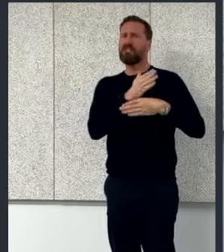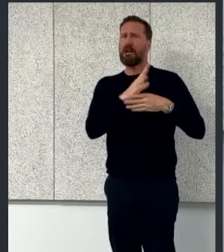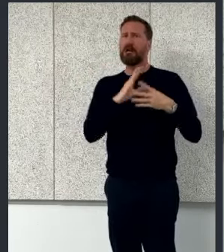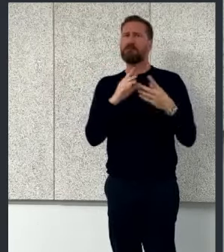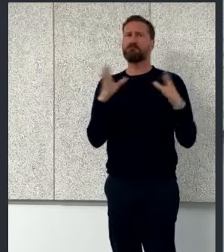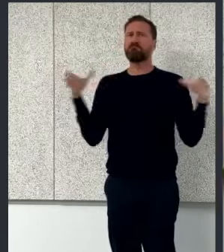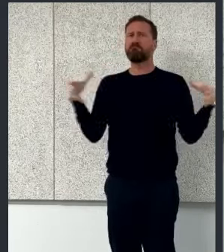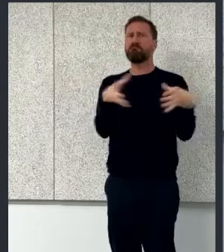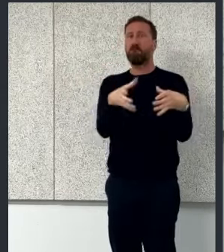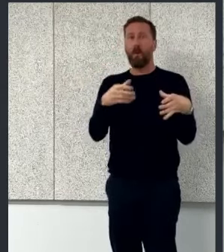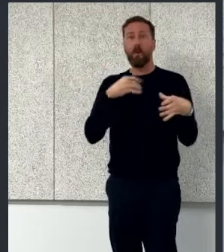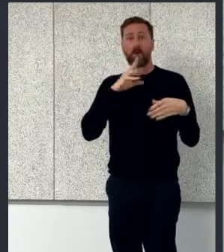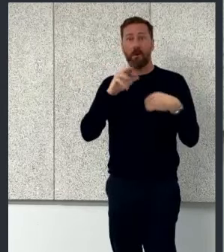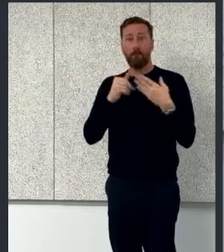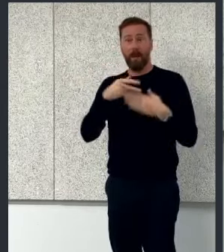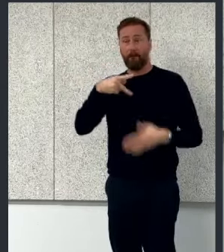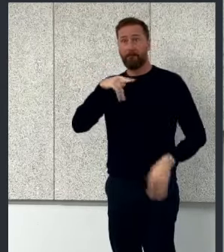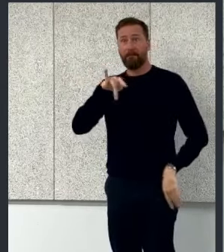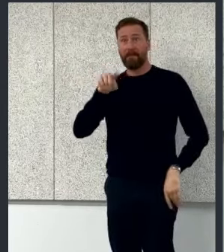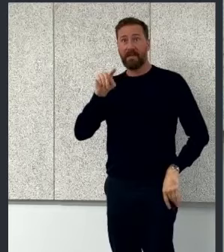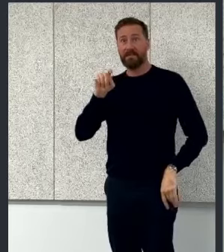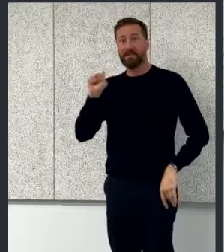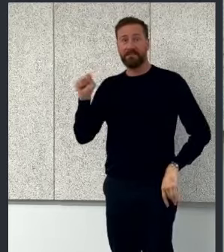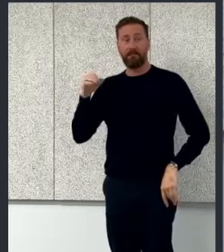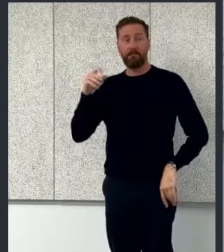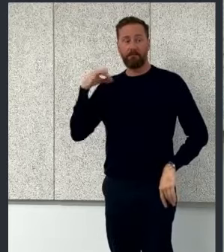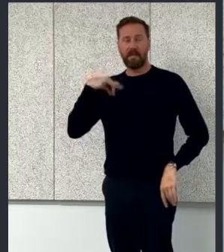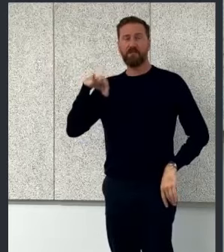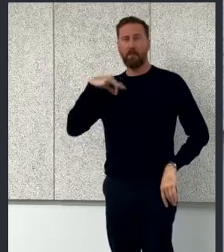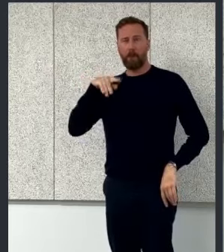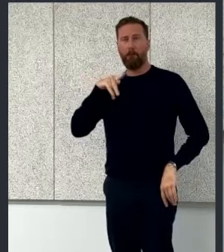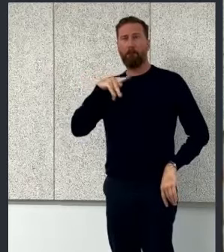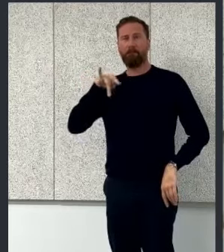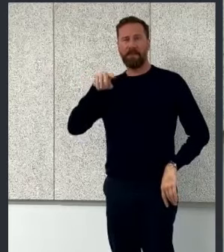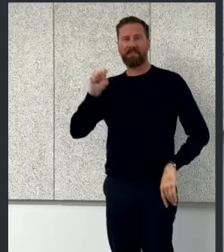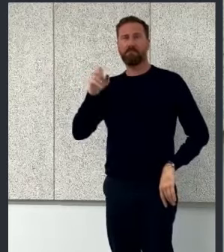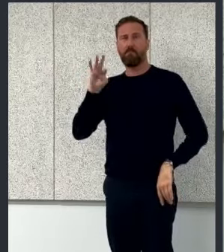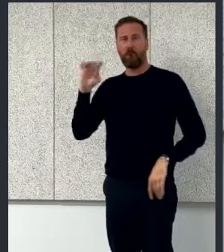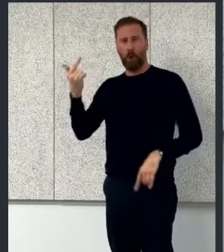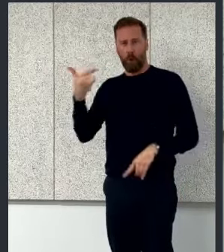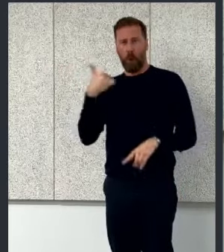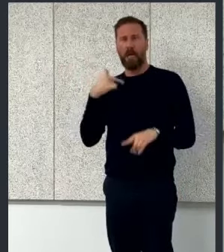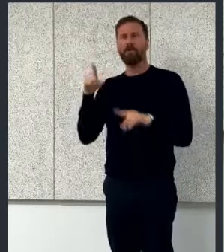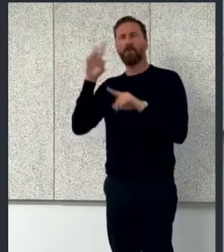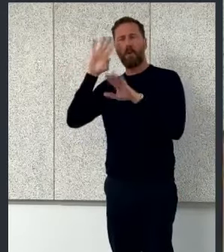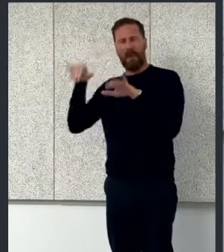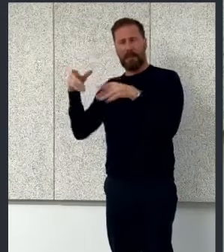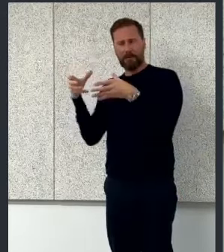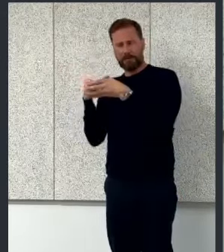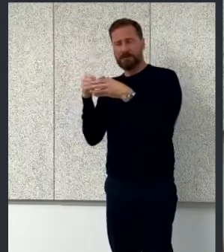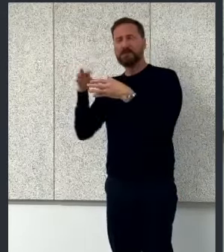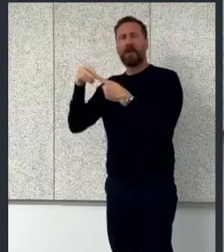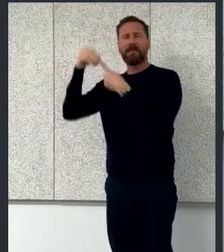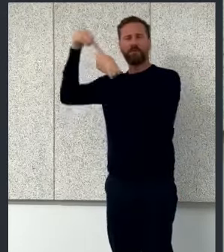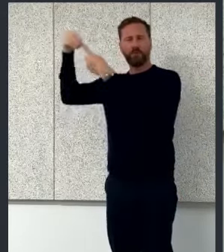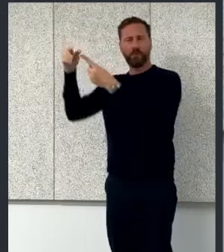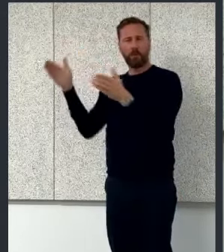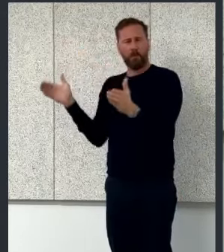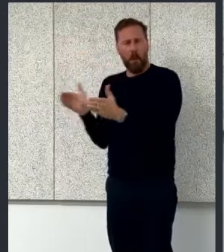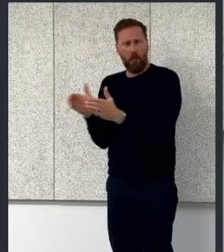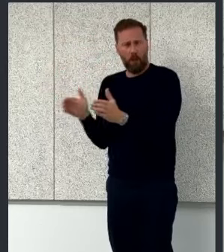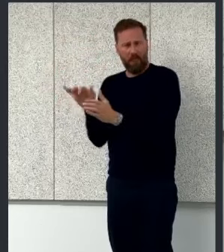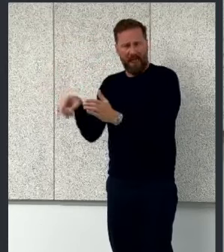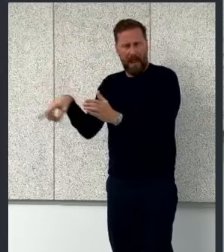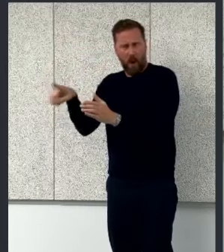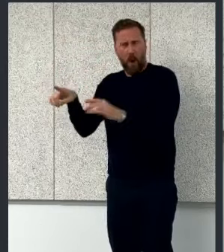and their shared artistic services, which are exceptional. I know New York is different and it's bigger. I know we can't do it, but like maybe we could